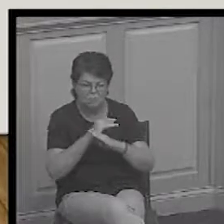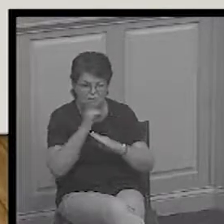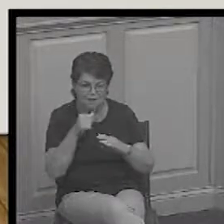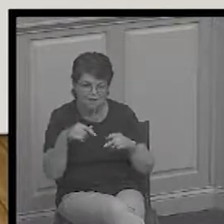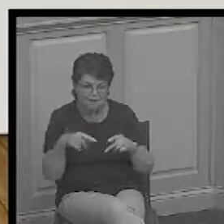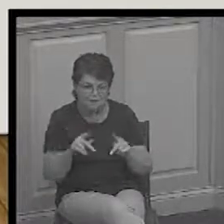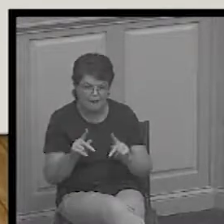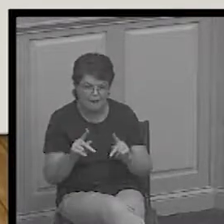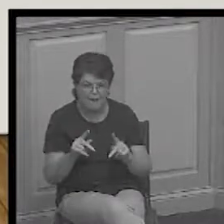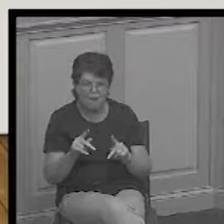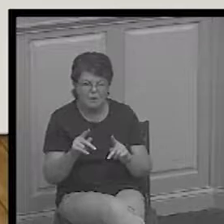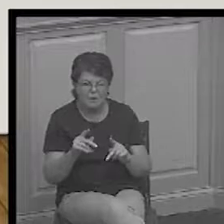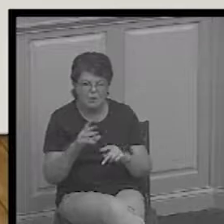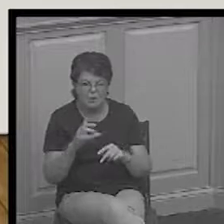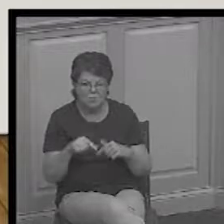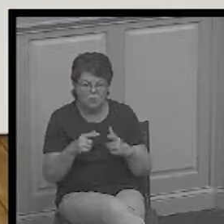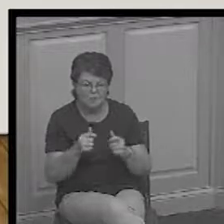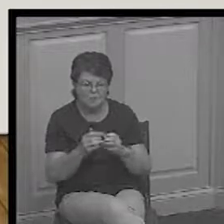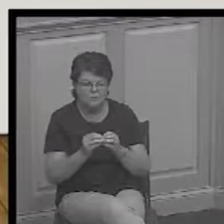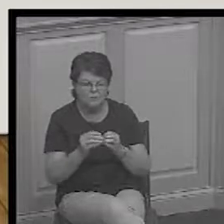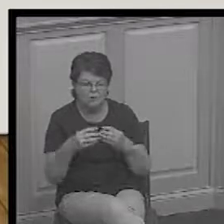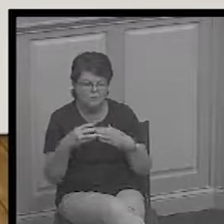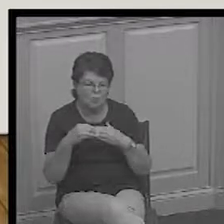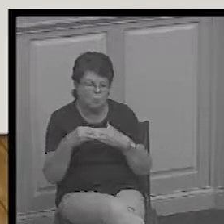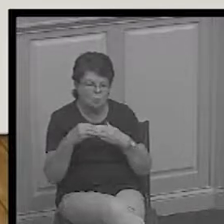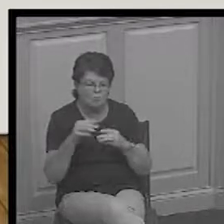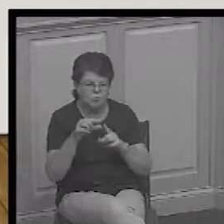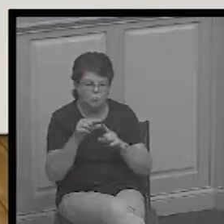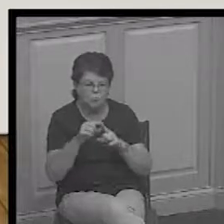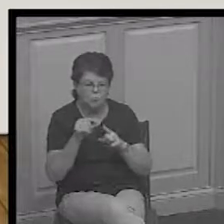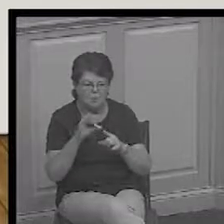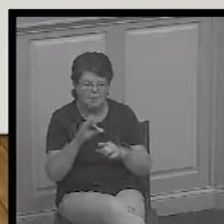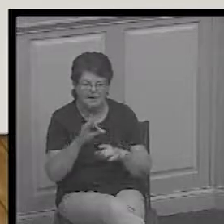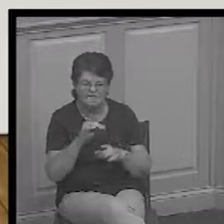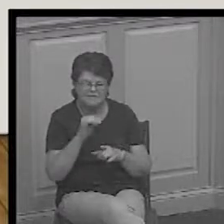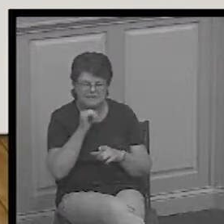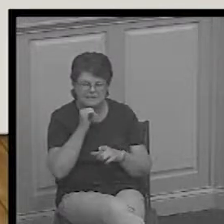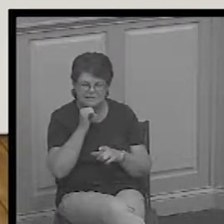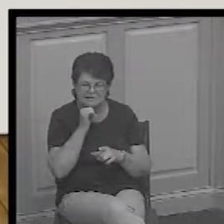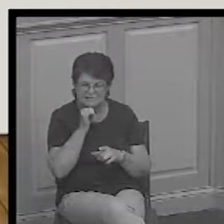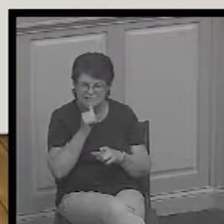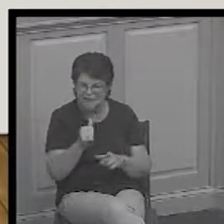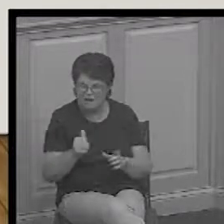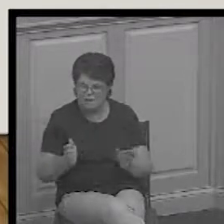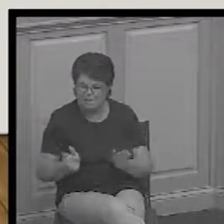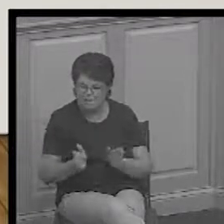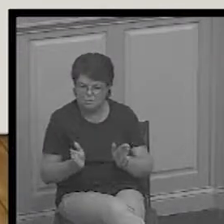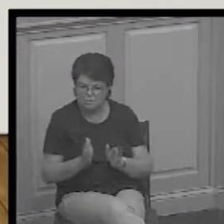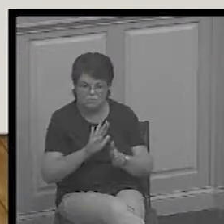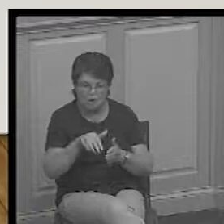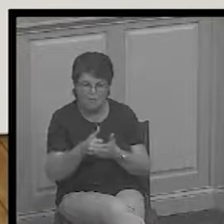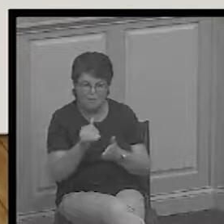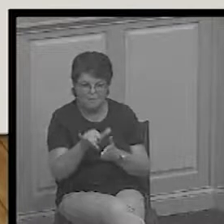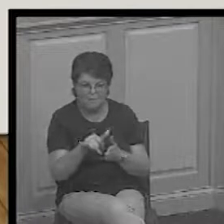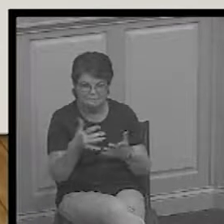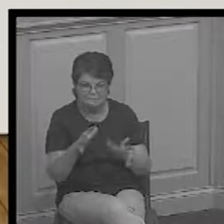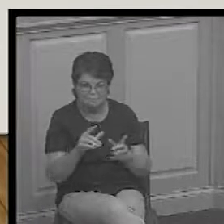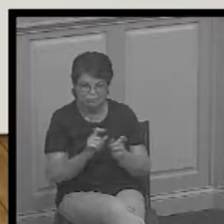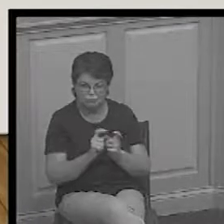allowed, and went with a looser term of discouraged or not encouraged. All that's been changed.